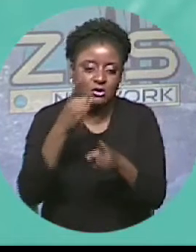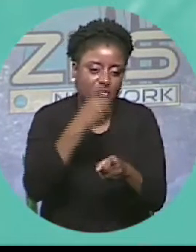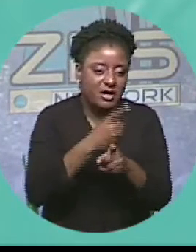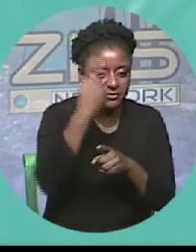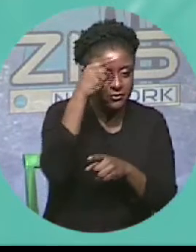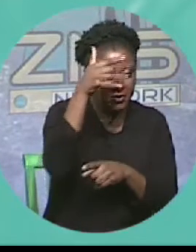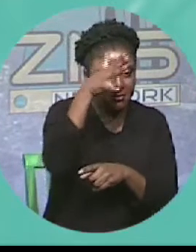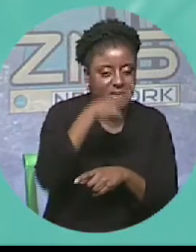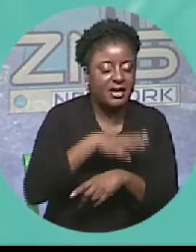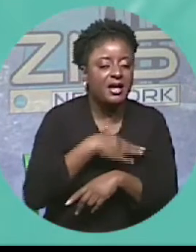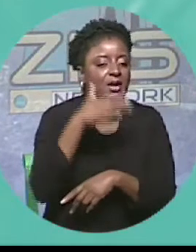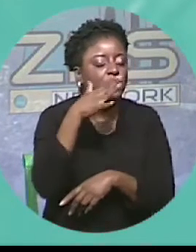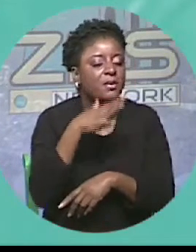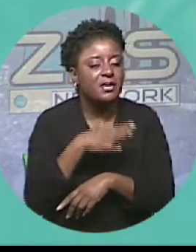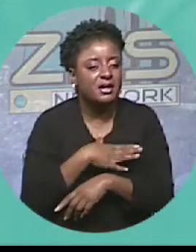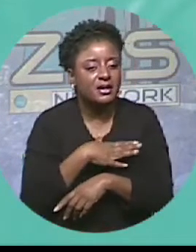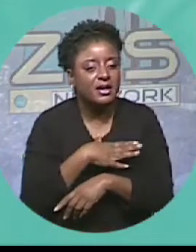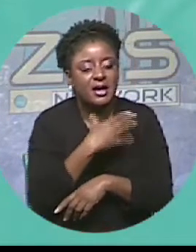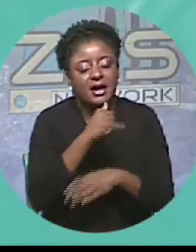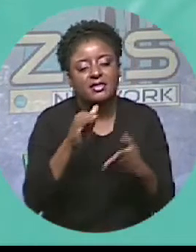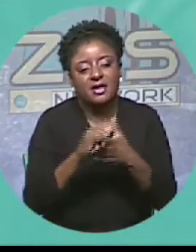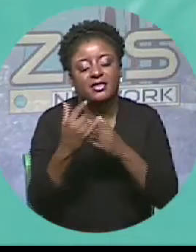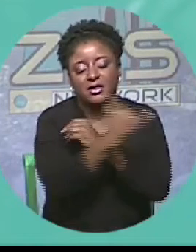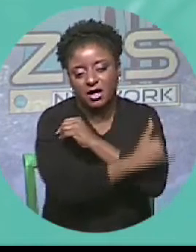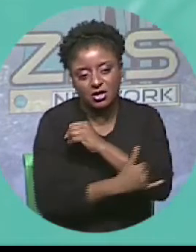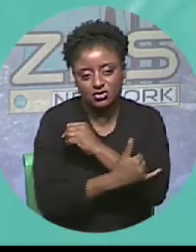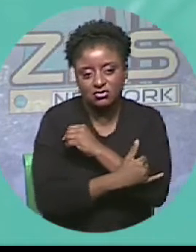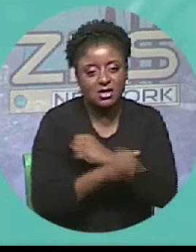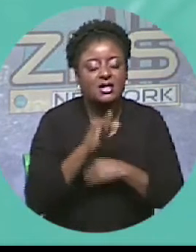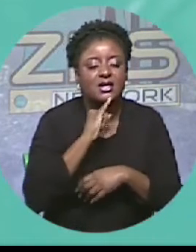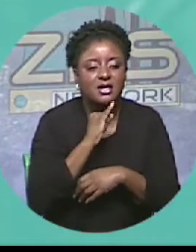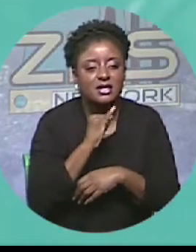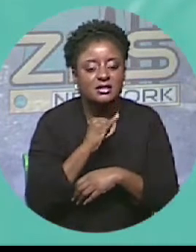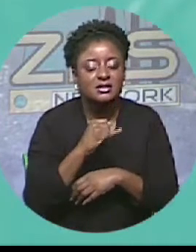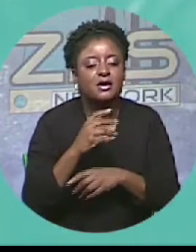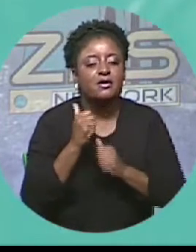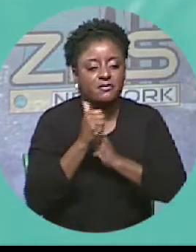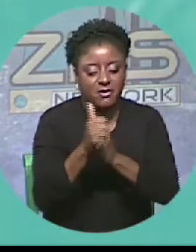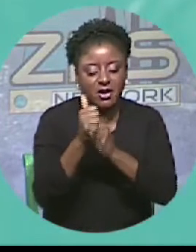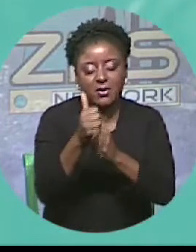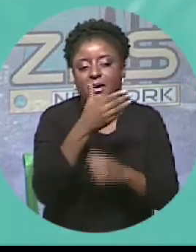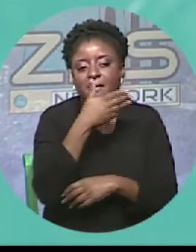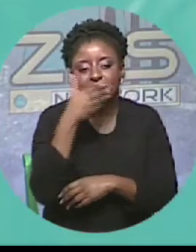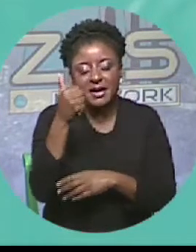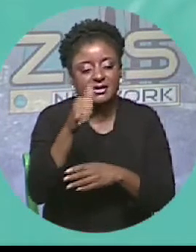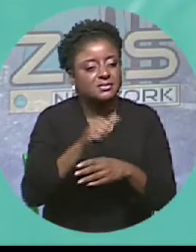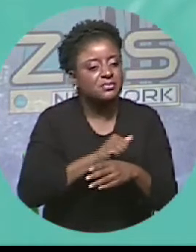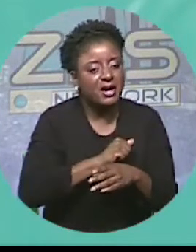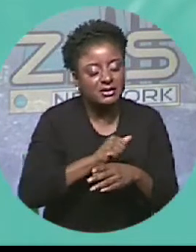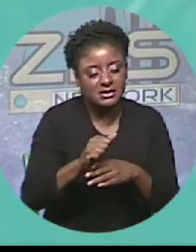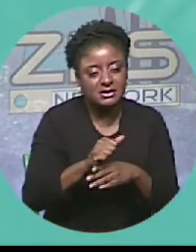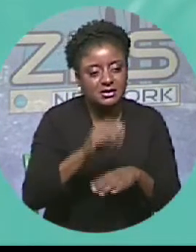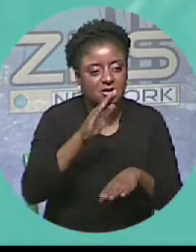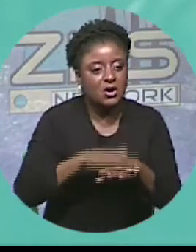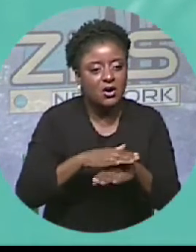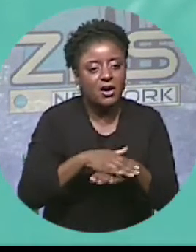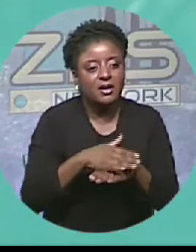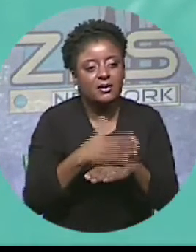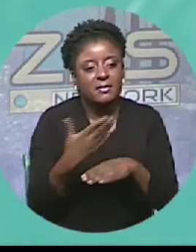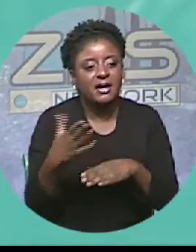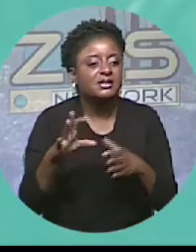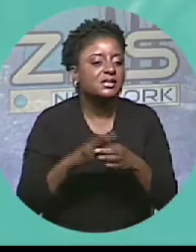women, and that a country that is following best practices with respect to matters of citizenship